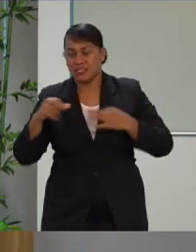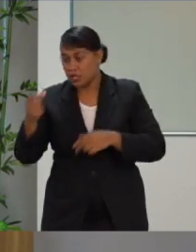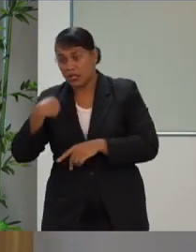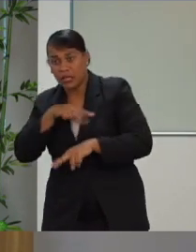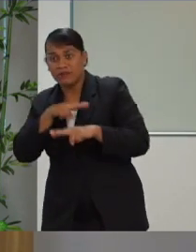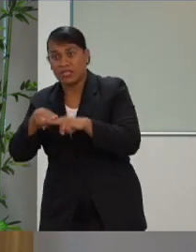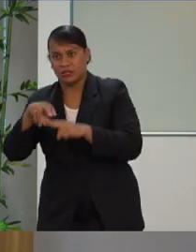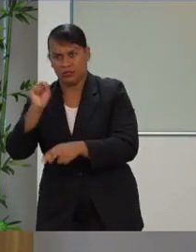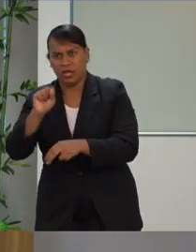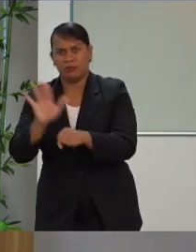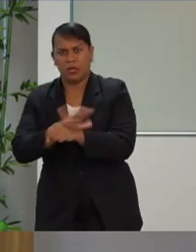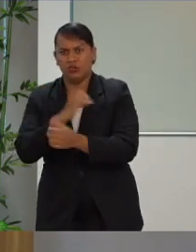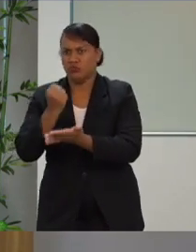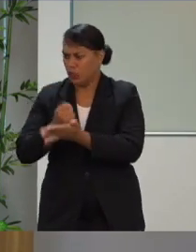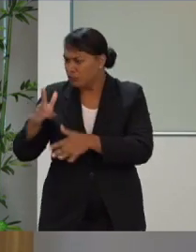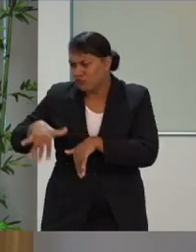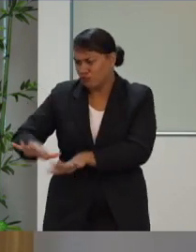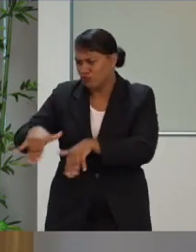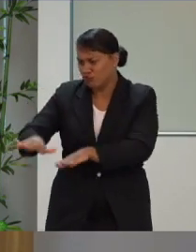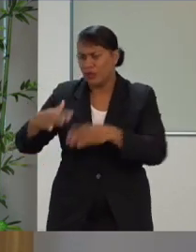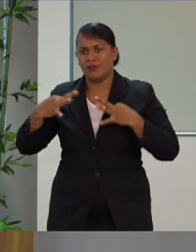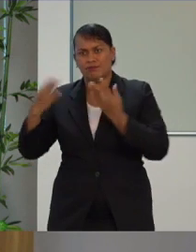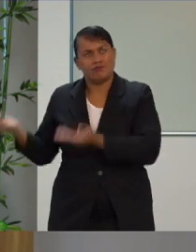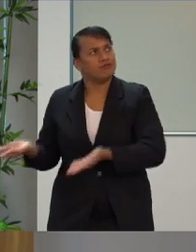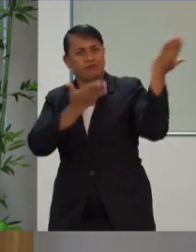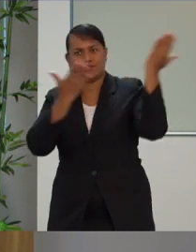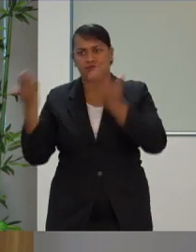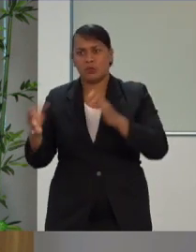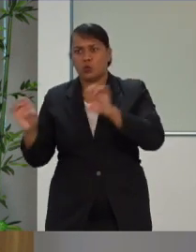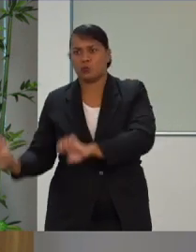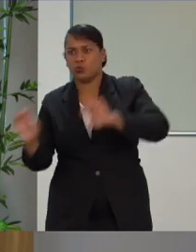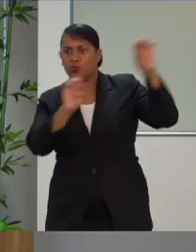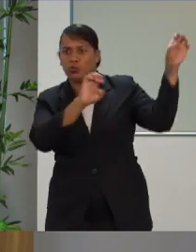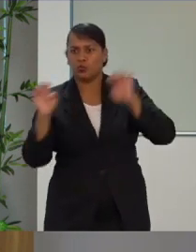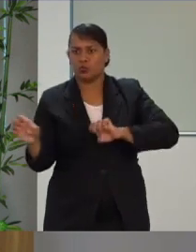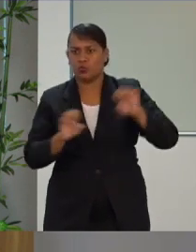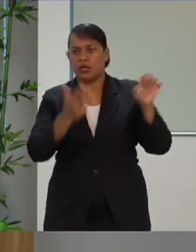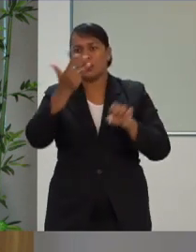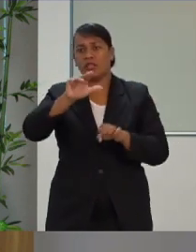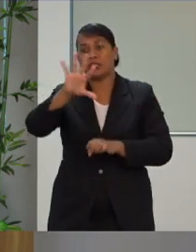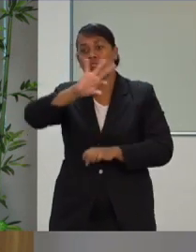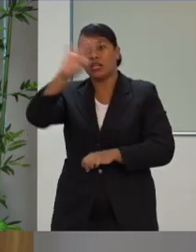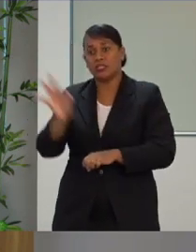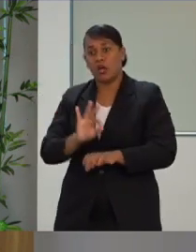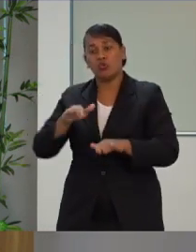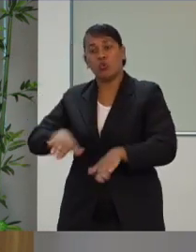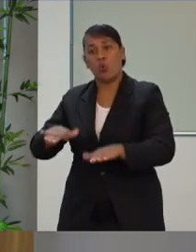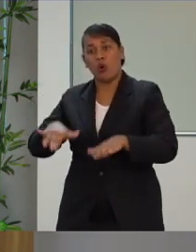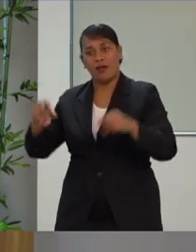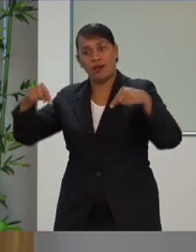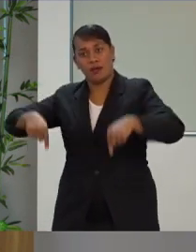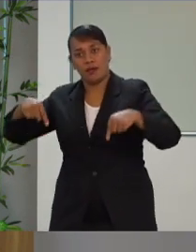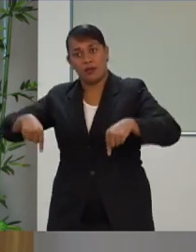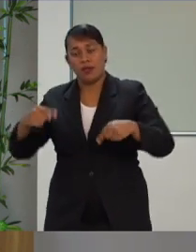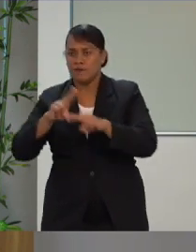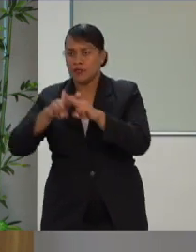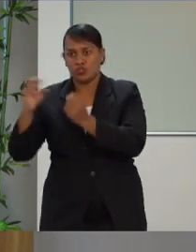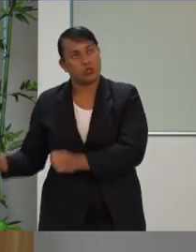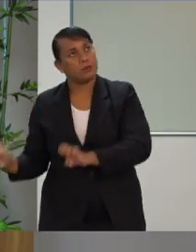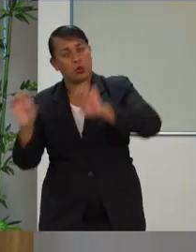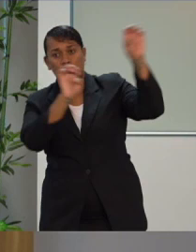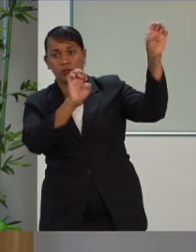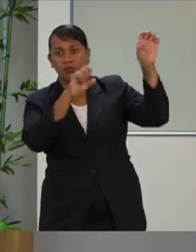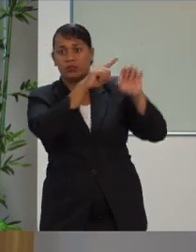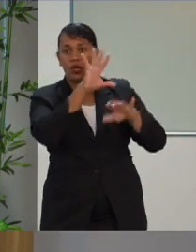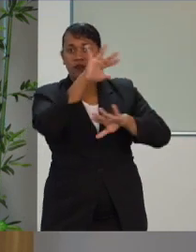for the export sector. There are figures of about 95% or so of garments that are made, if not even higher, that